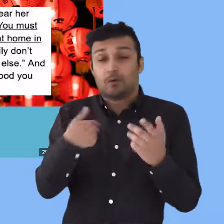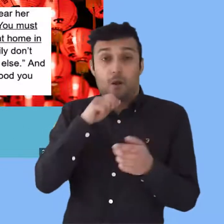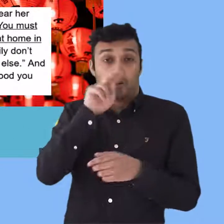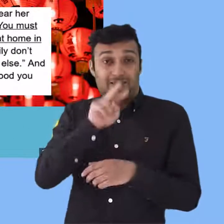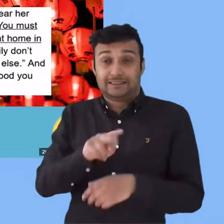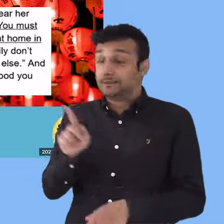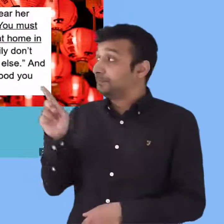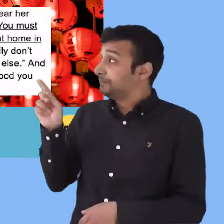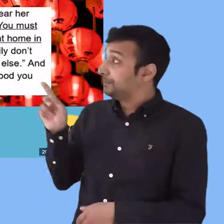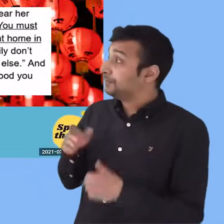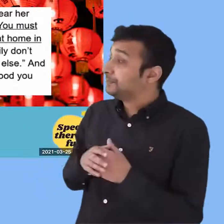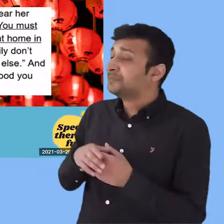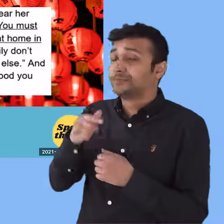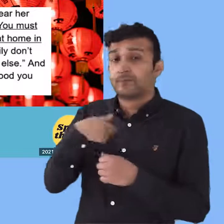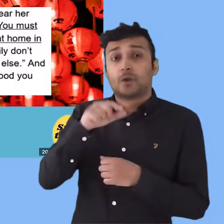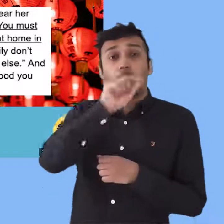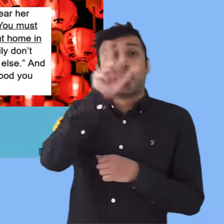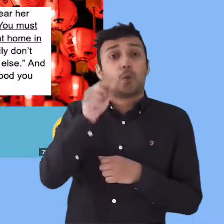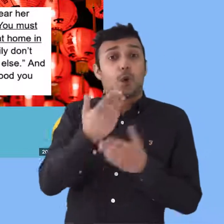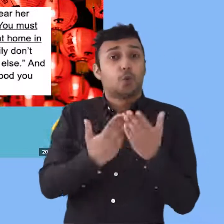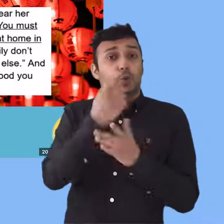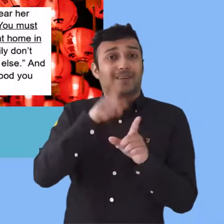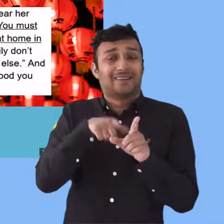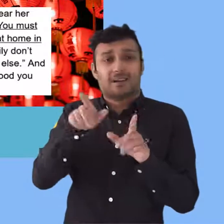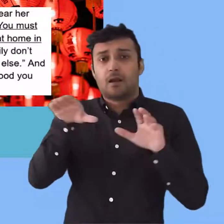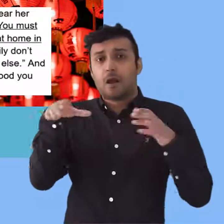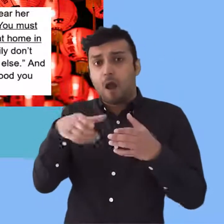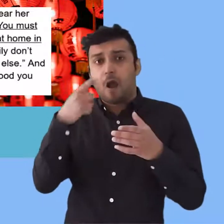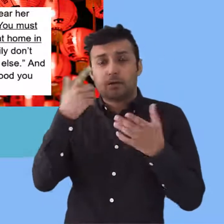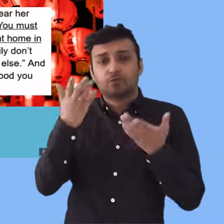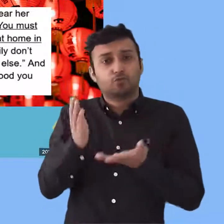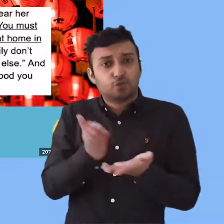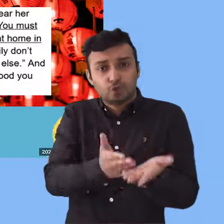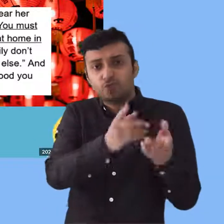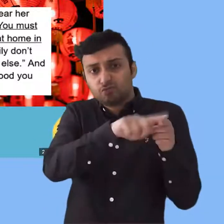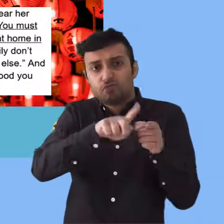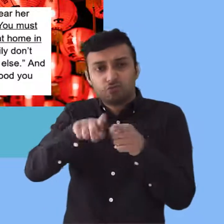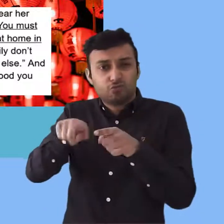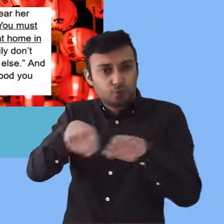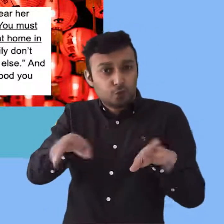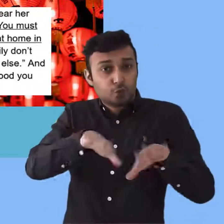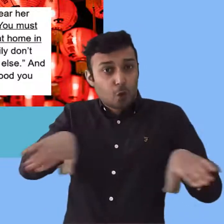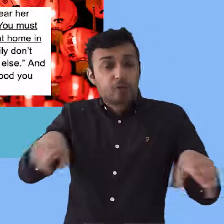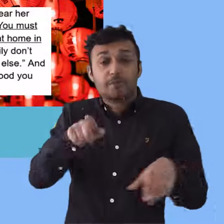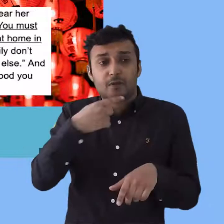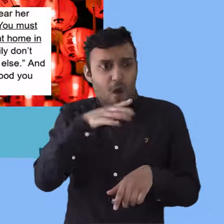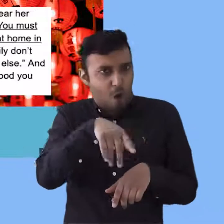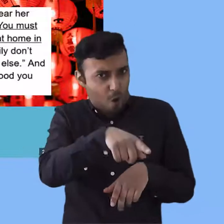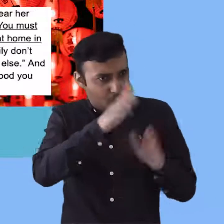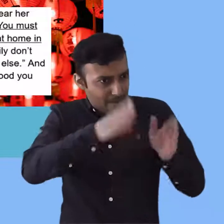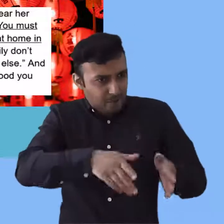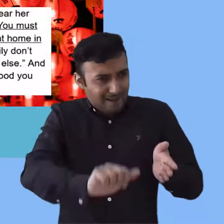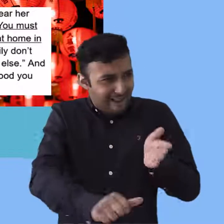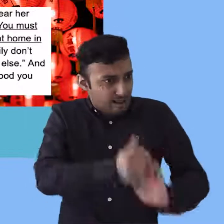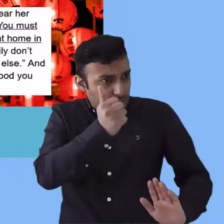read it out. During Lunar New Year, her class were introducing the festivities to the children, and the teacher said, "You must be the little expert